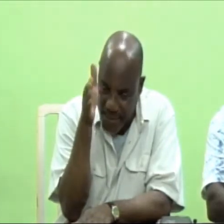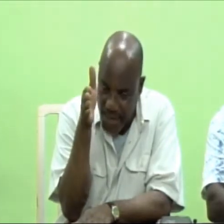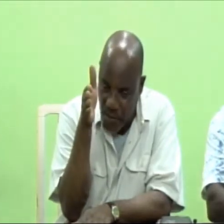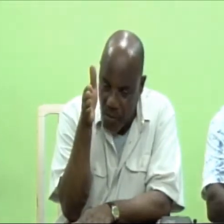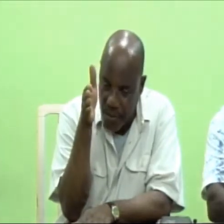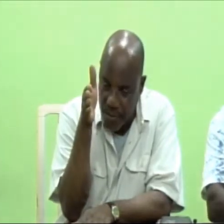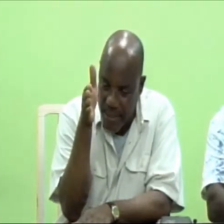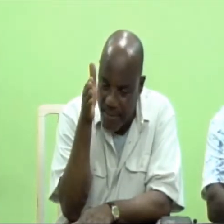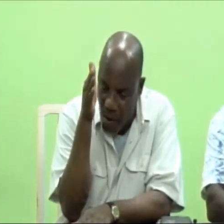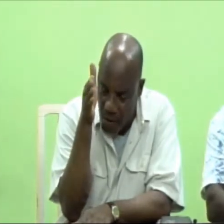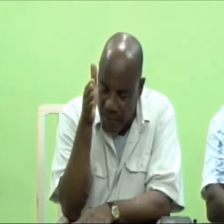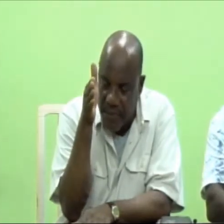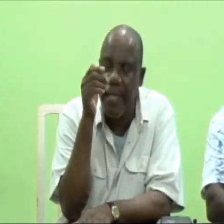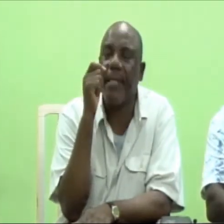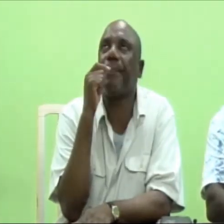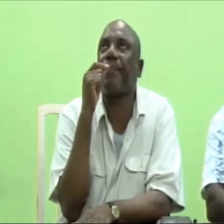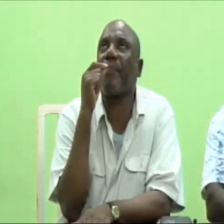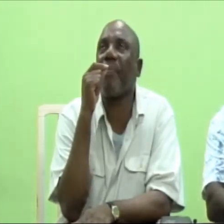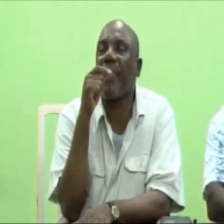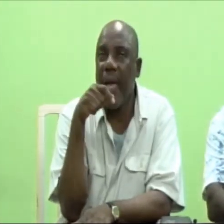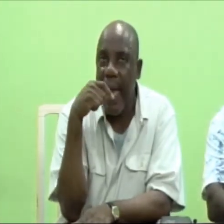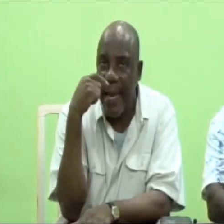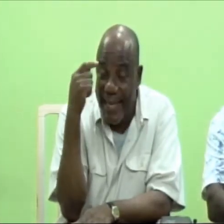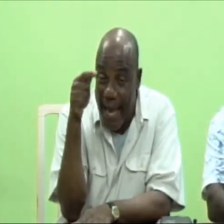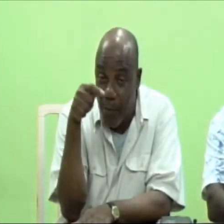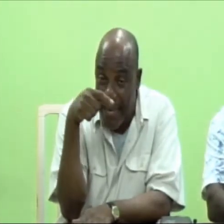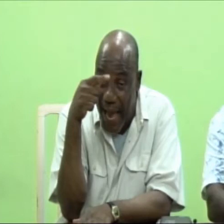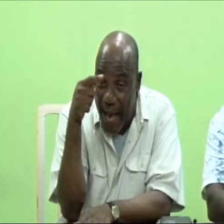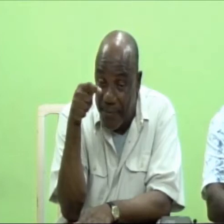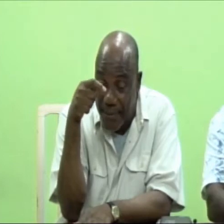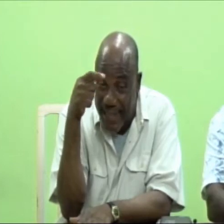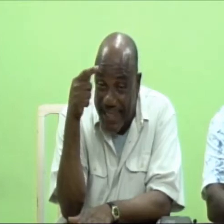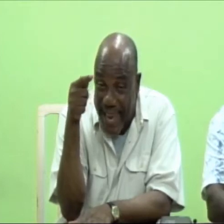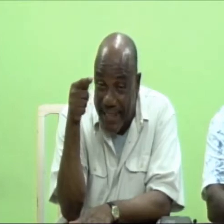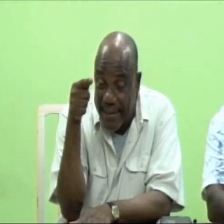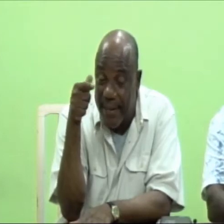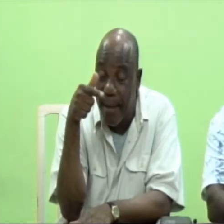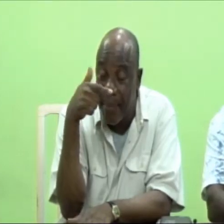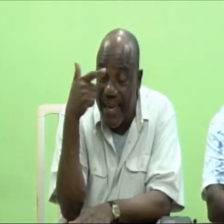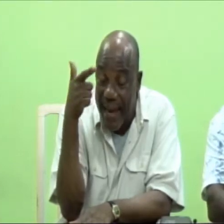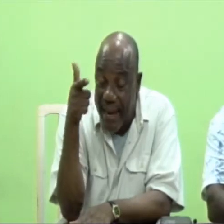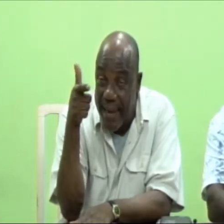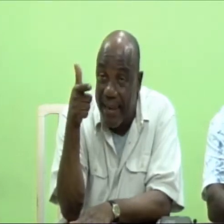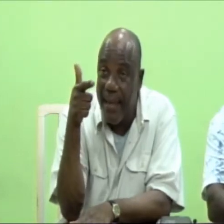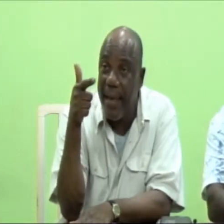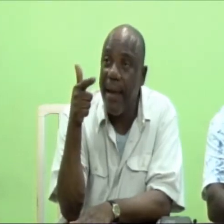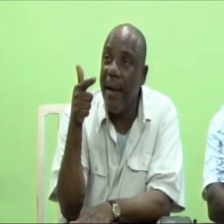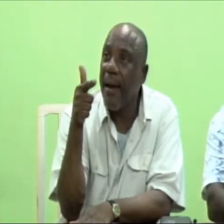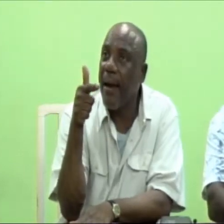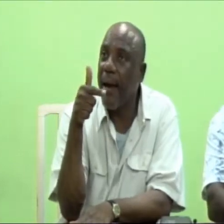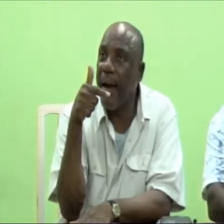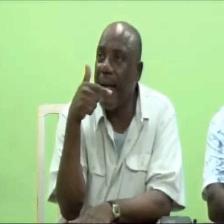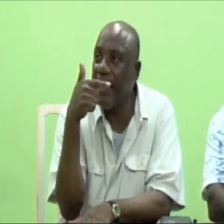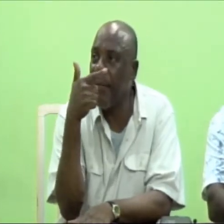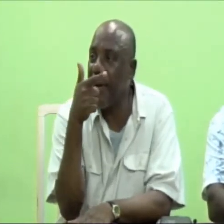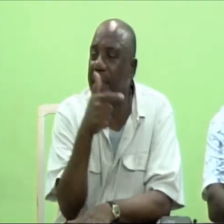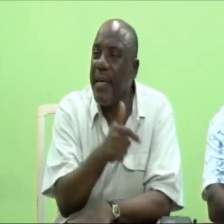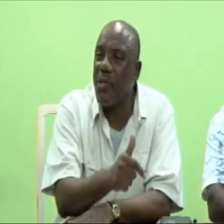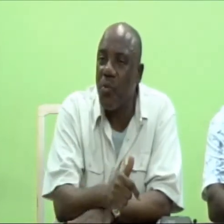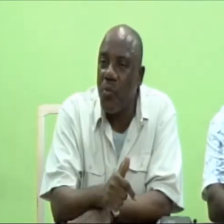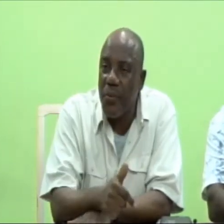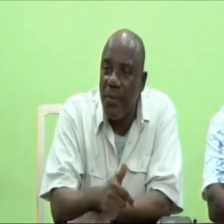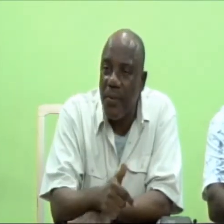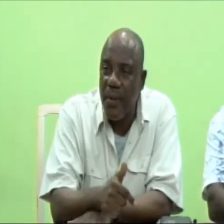I'm saying though, I'm also saying that we have to get behind the